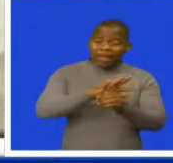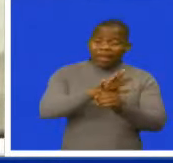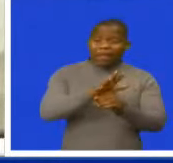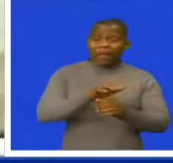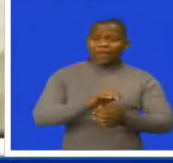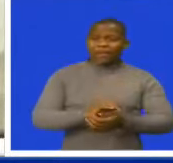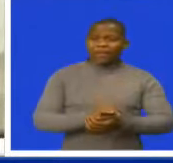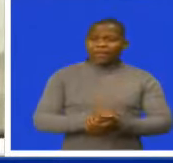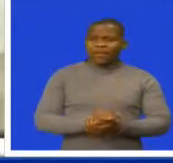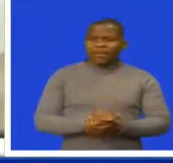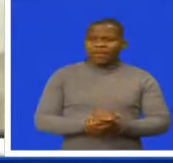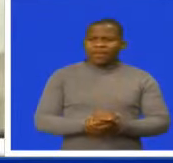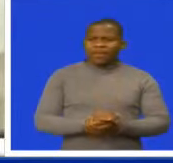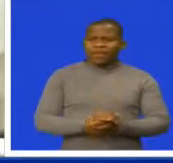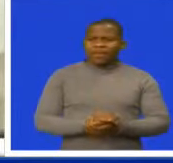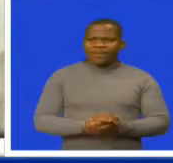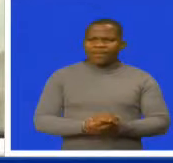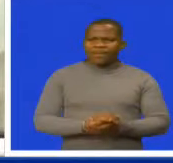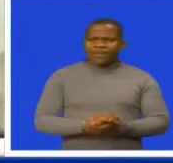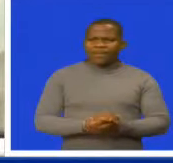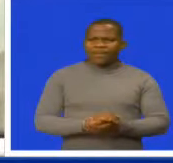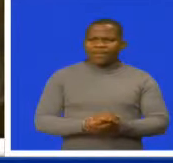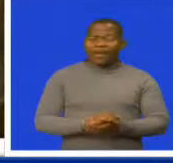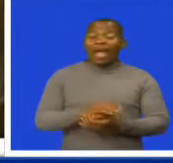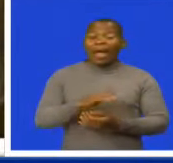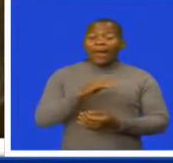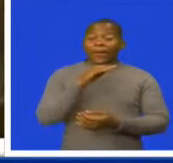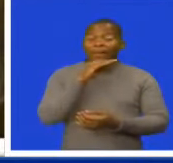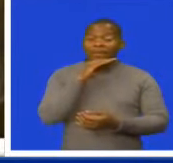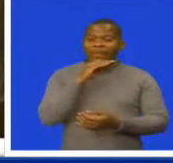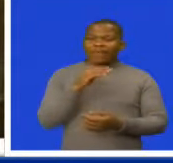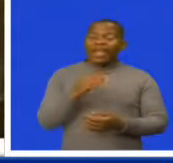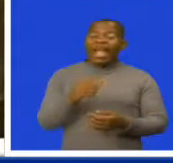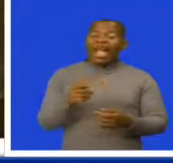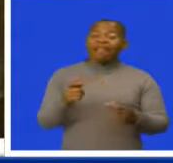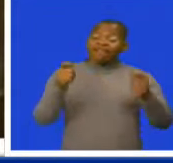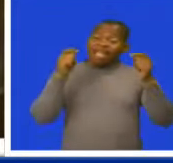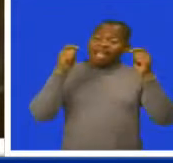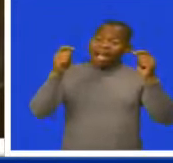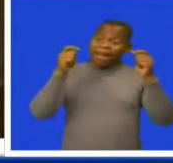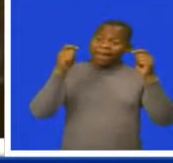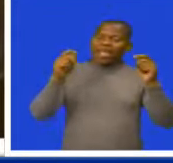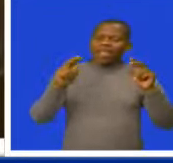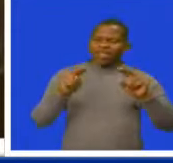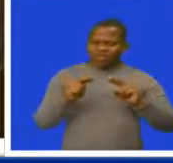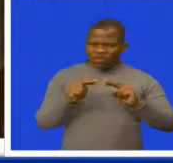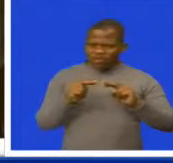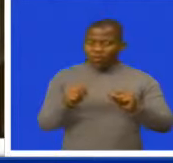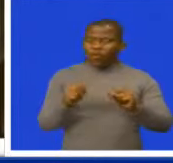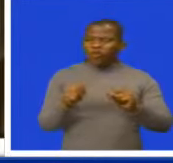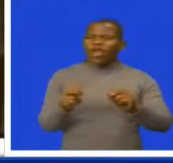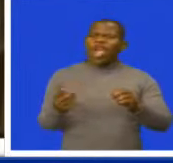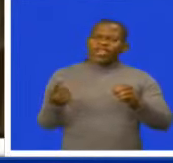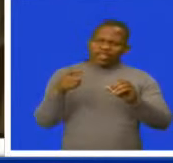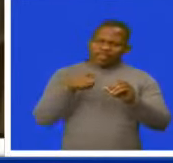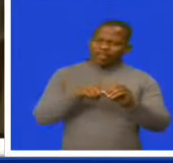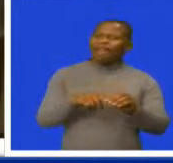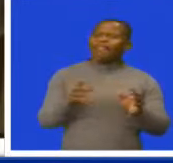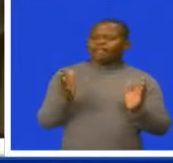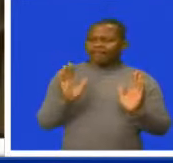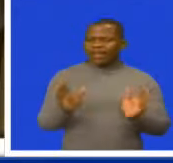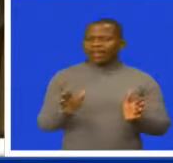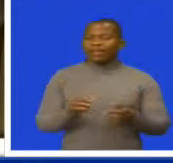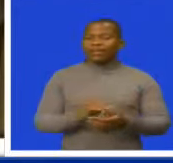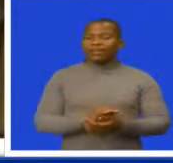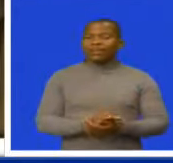a post-pandemic new life. Infuna elitiko letempilo lizinkosi uthi live laseSwatini